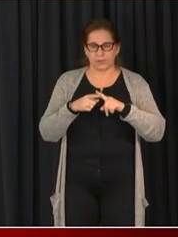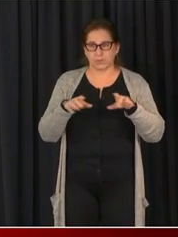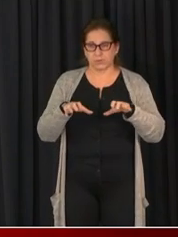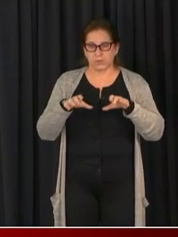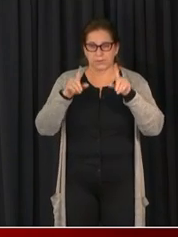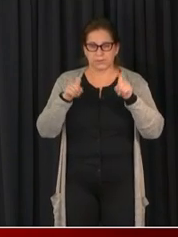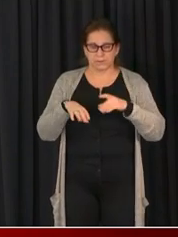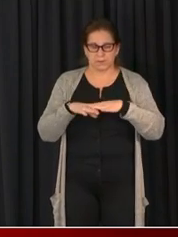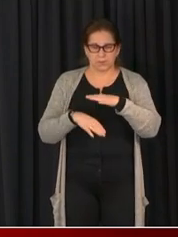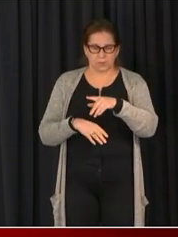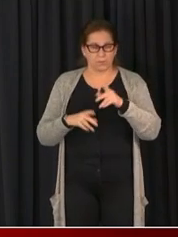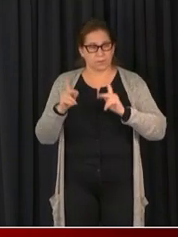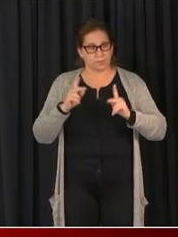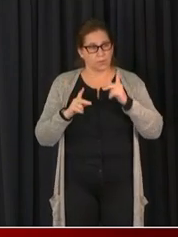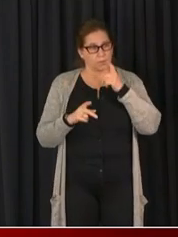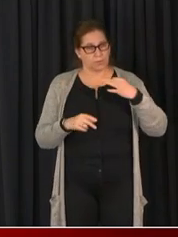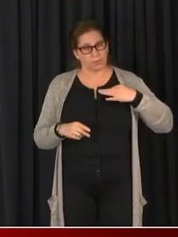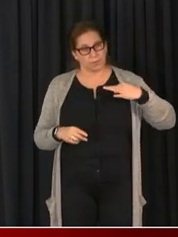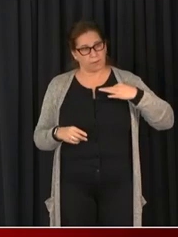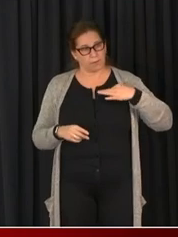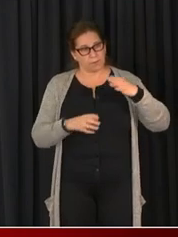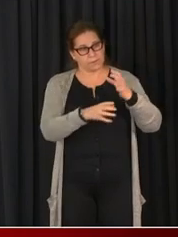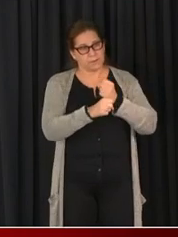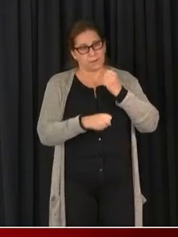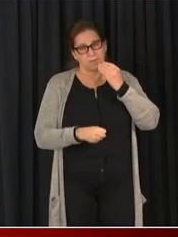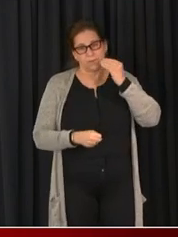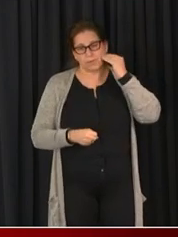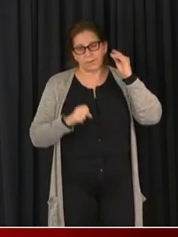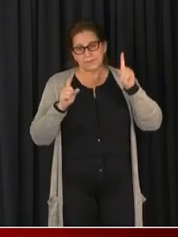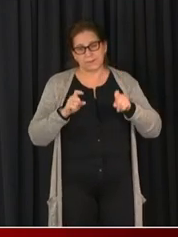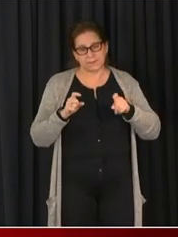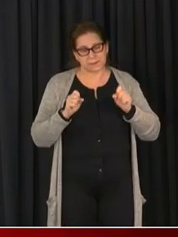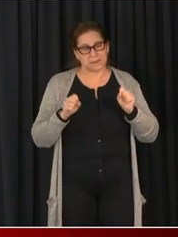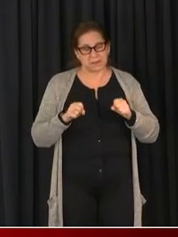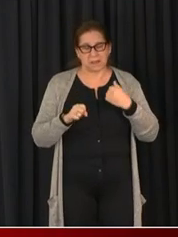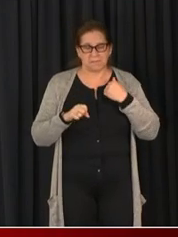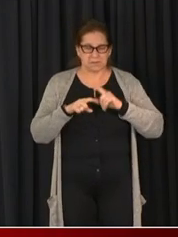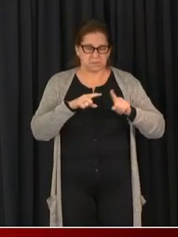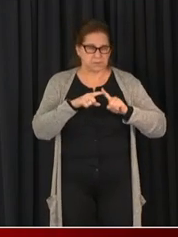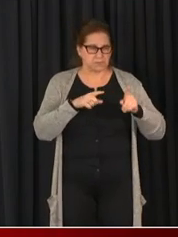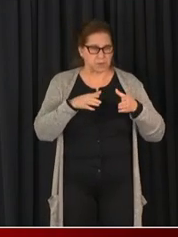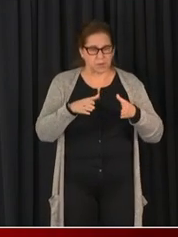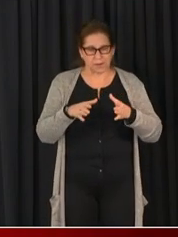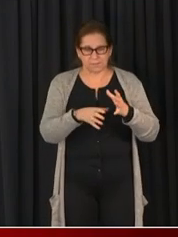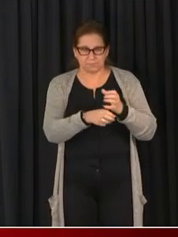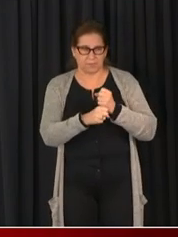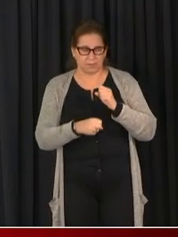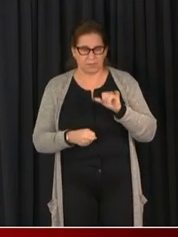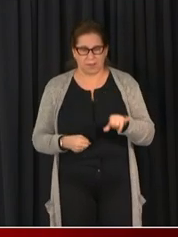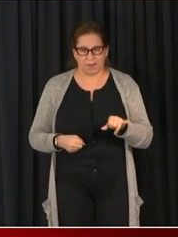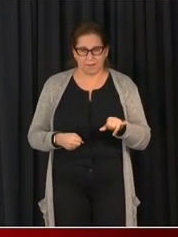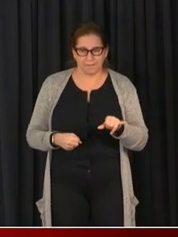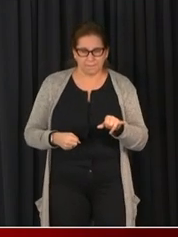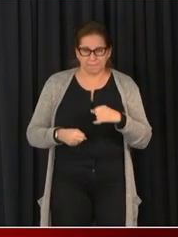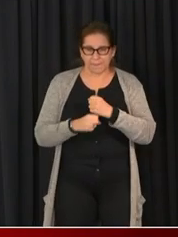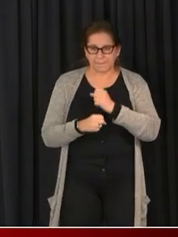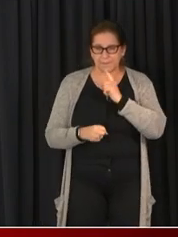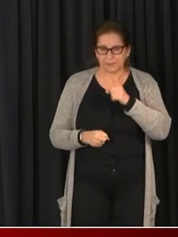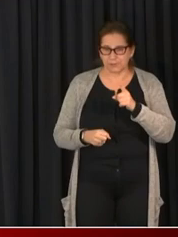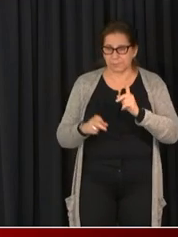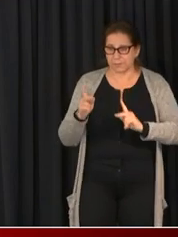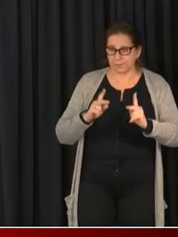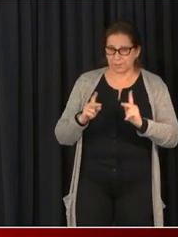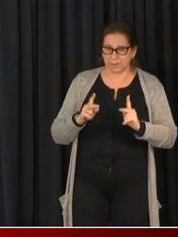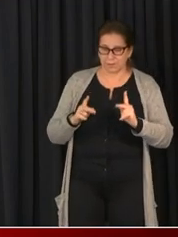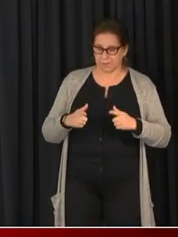administer the test. So we are constantly looking for ways to expand access to testing and to ensure that residents